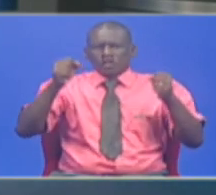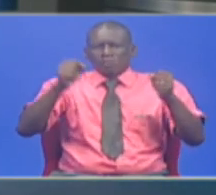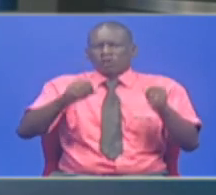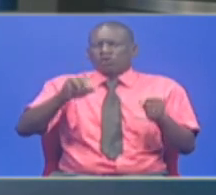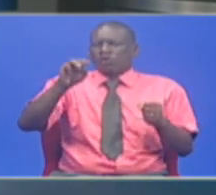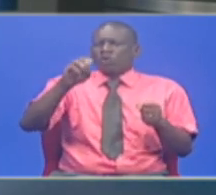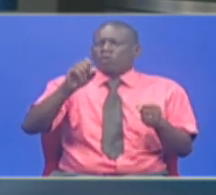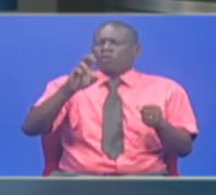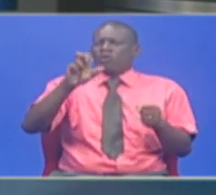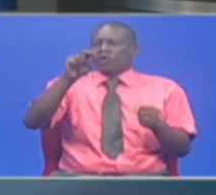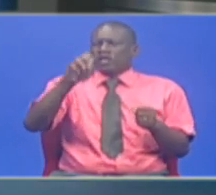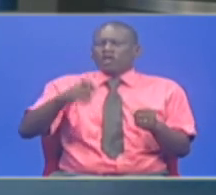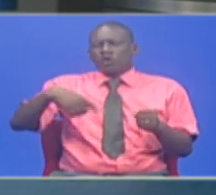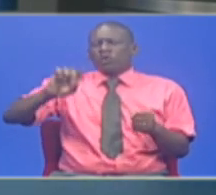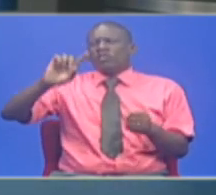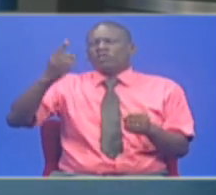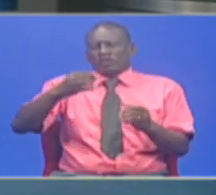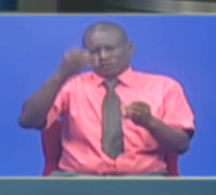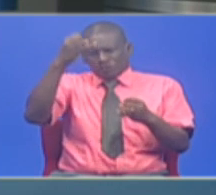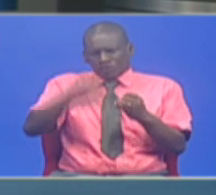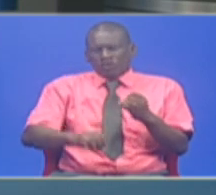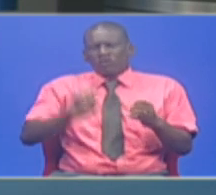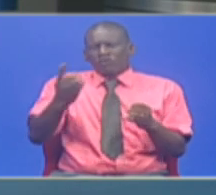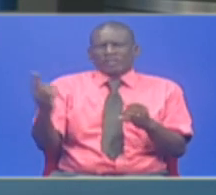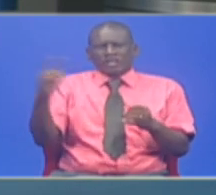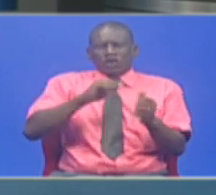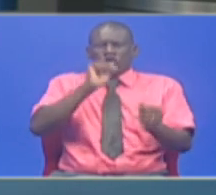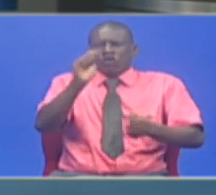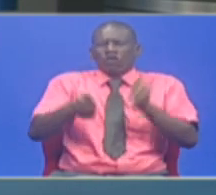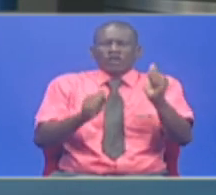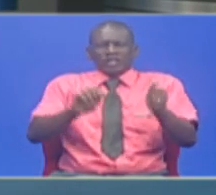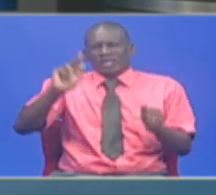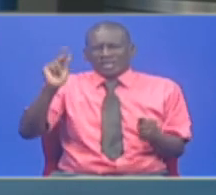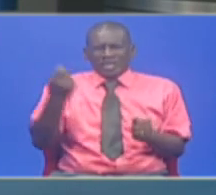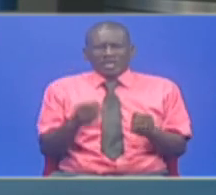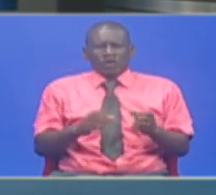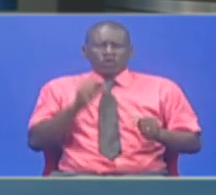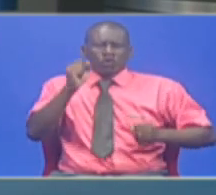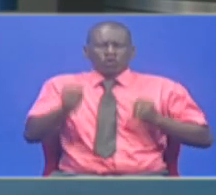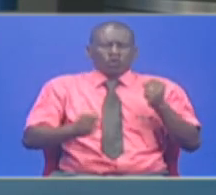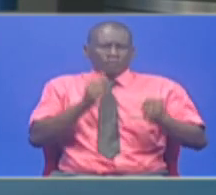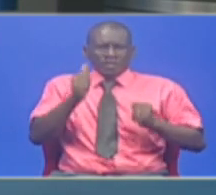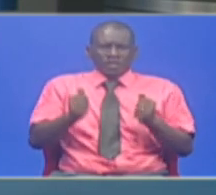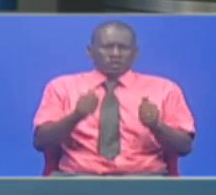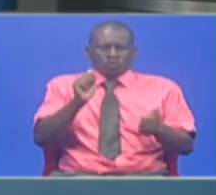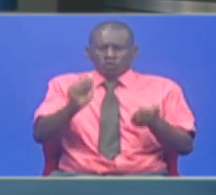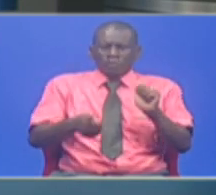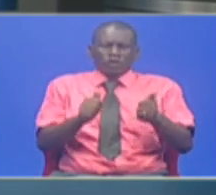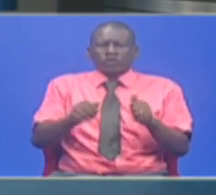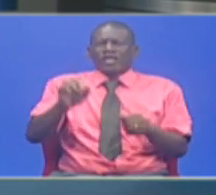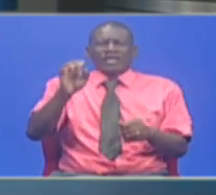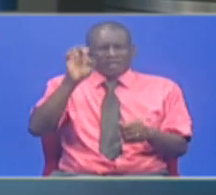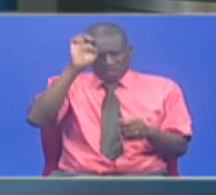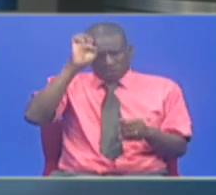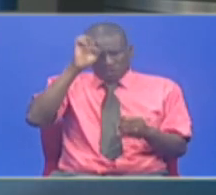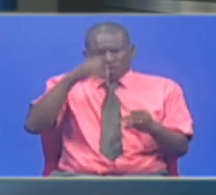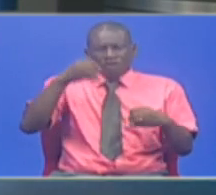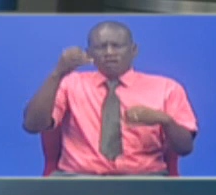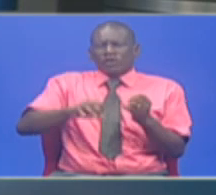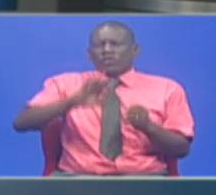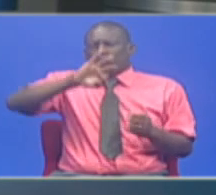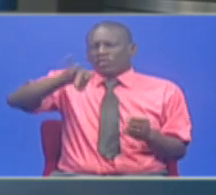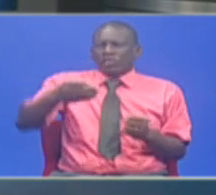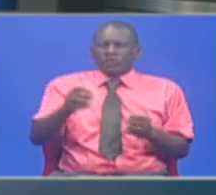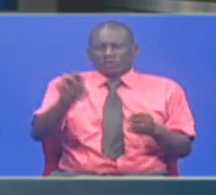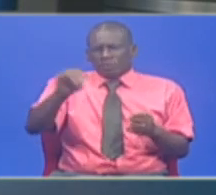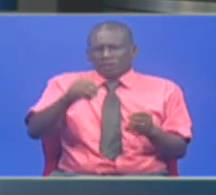the first finals in the first day of the Athletics Kenya track and field events Eldoret meeting. Now, more finals in the 3,000 meters,